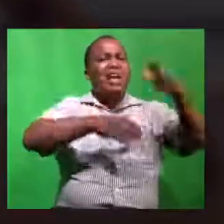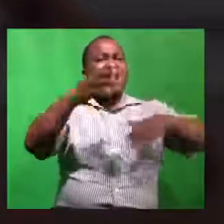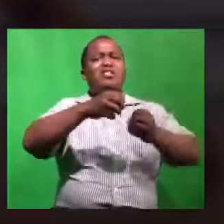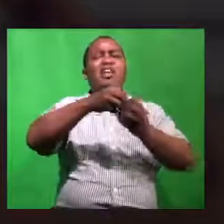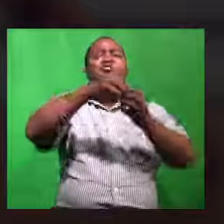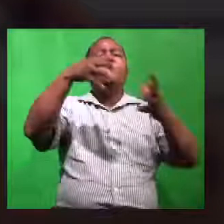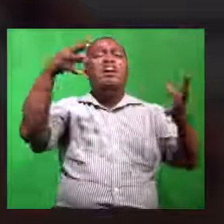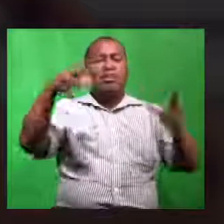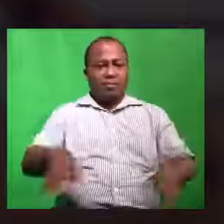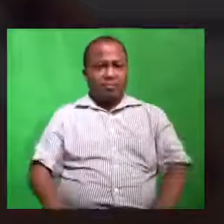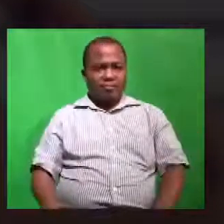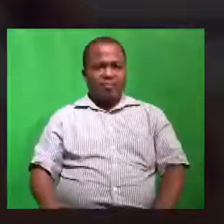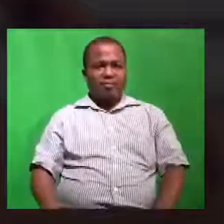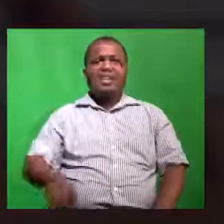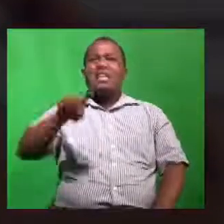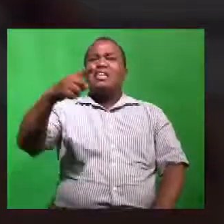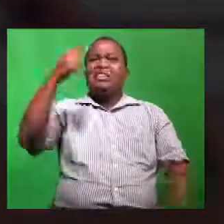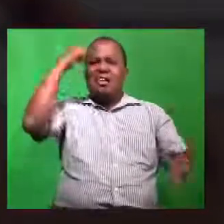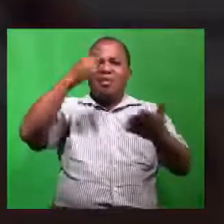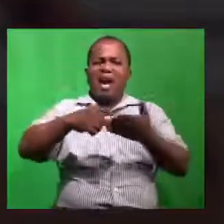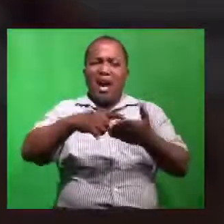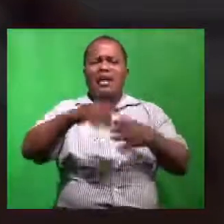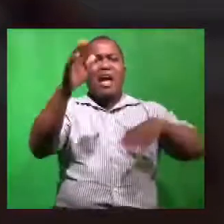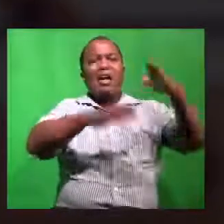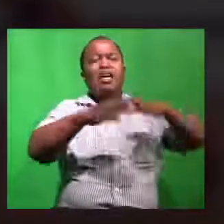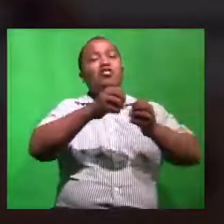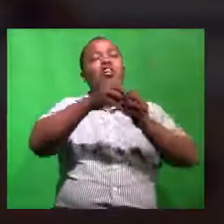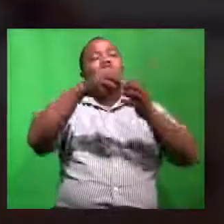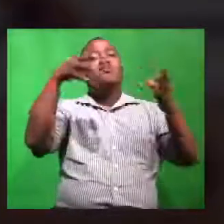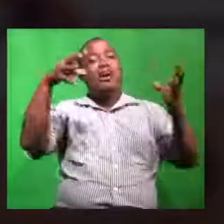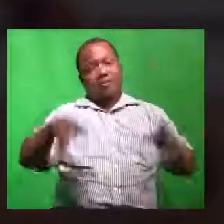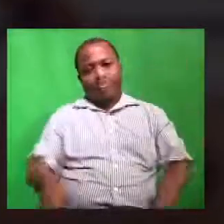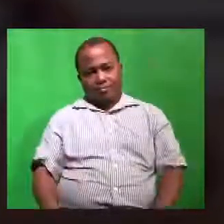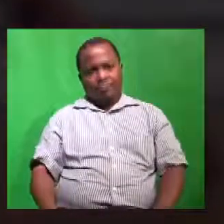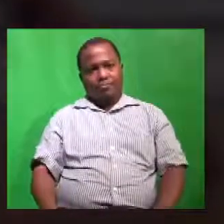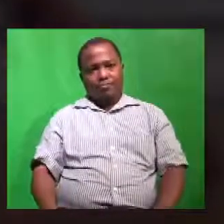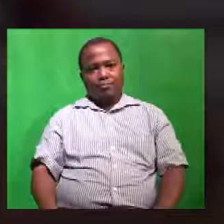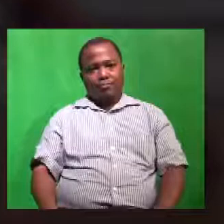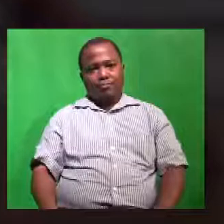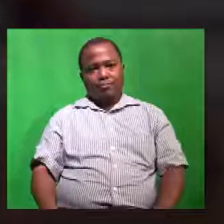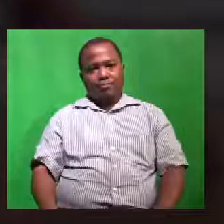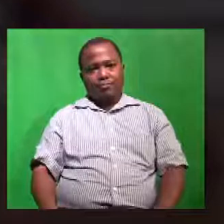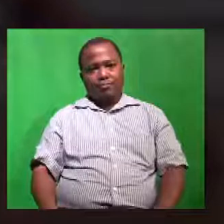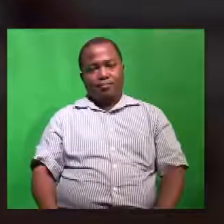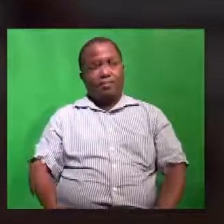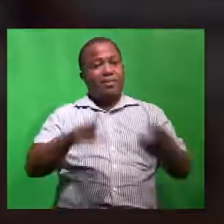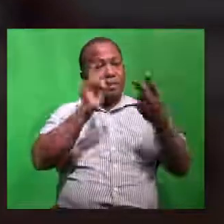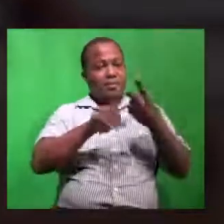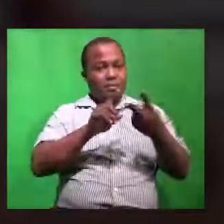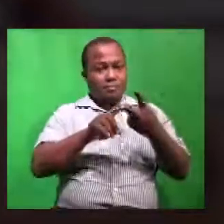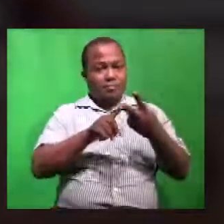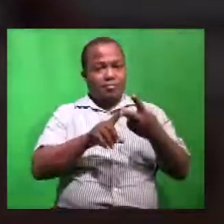values. Define cultural values. Define cultural values. The second